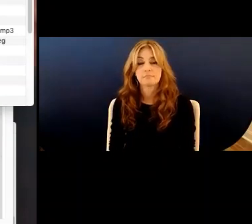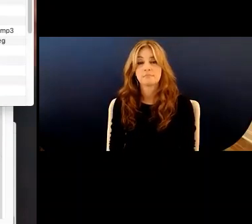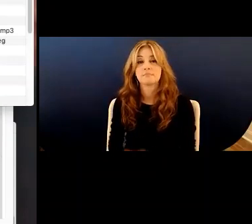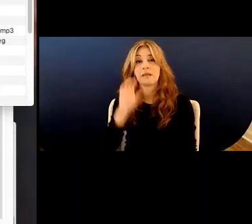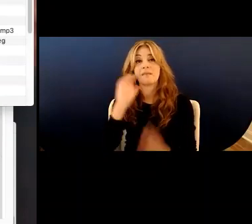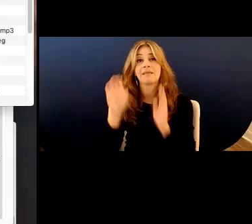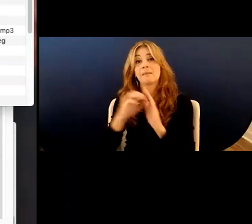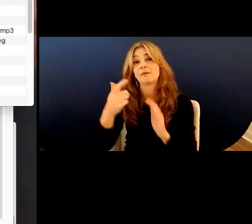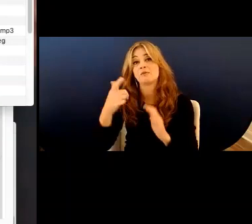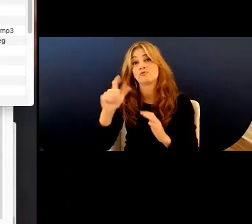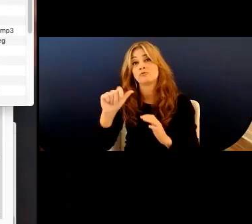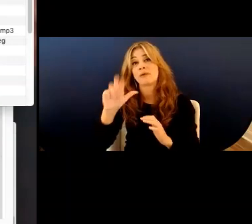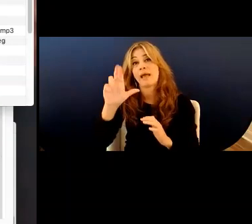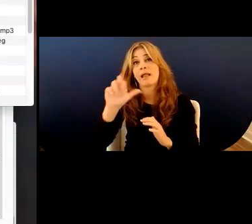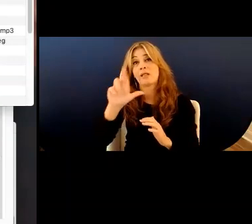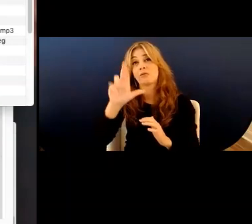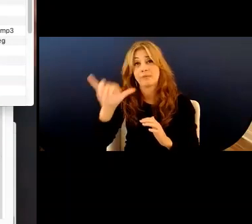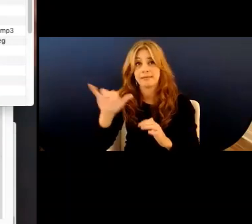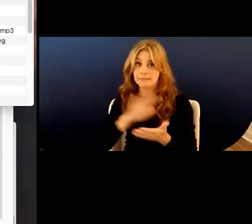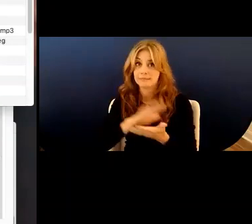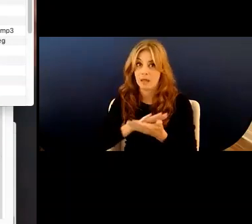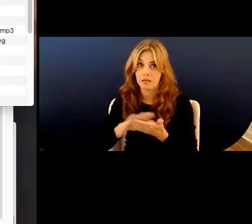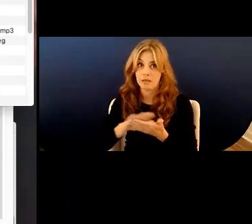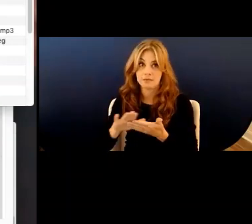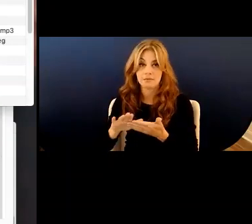also nice. Should you